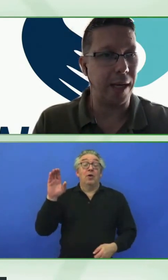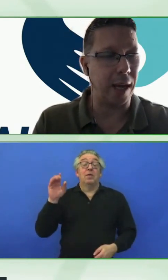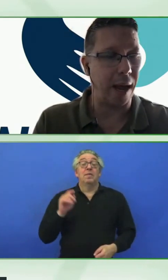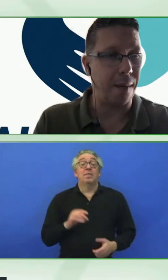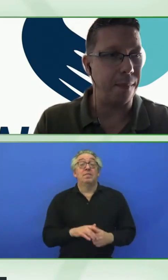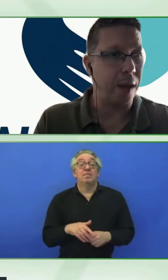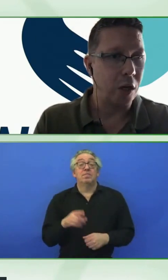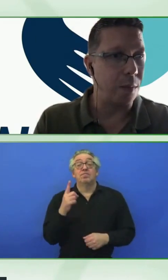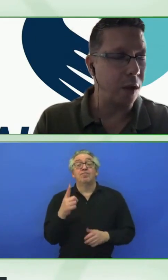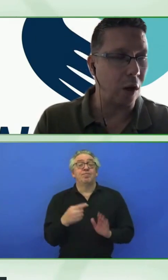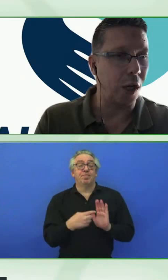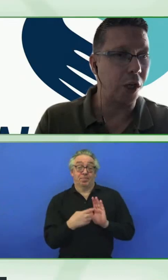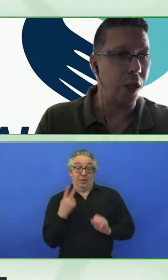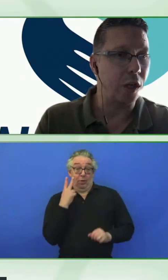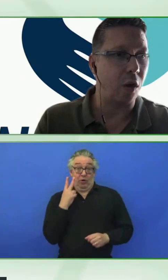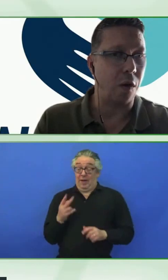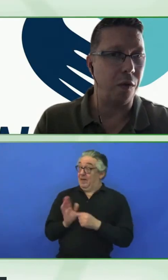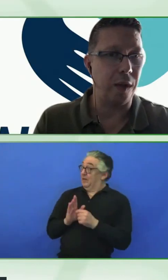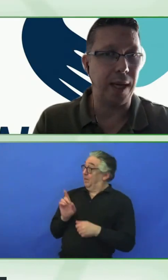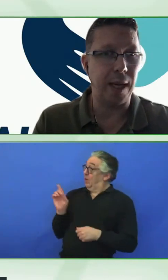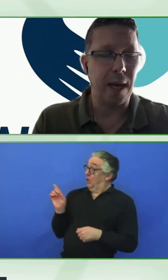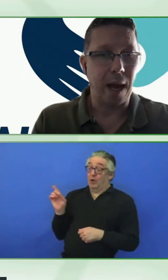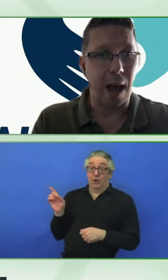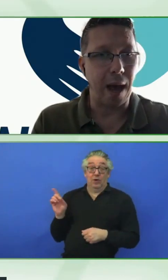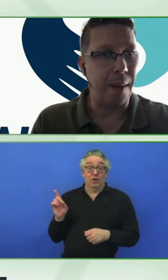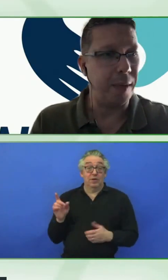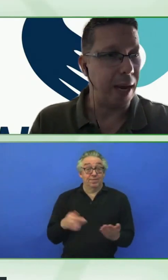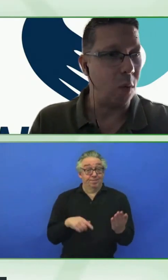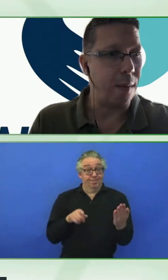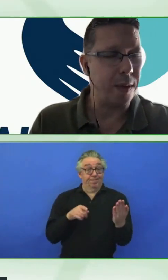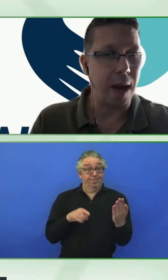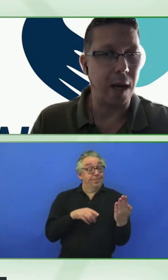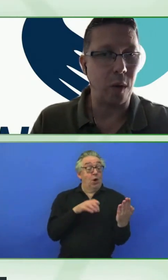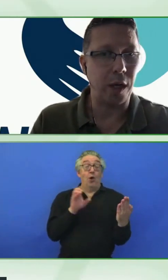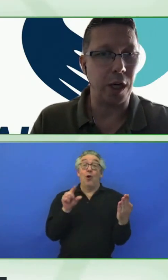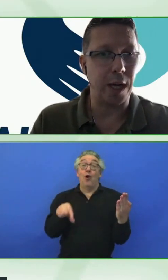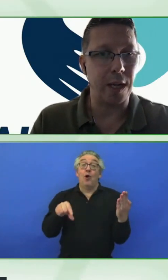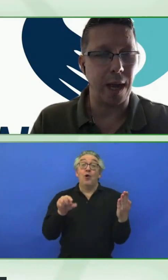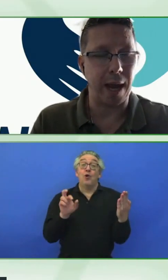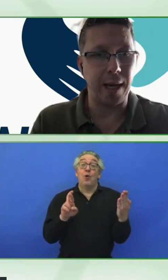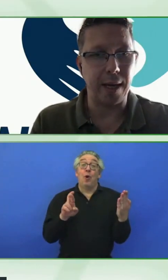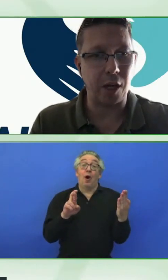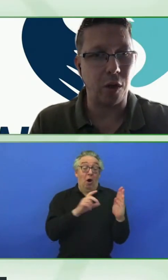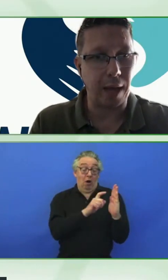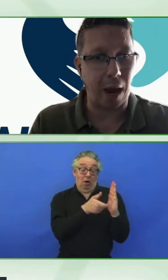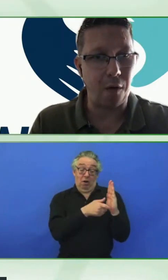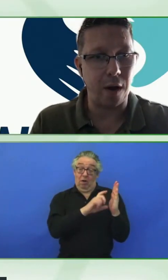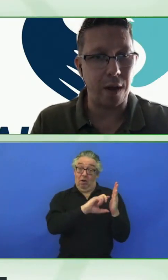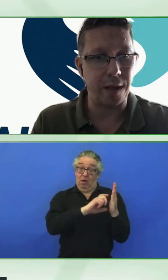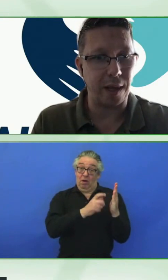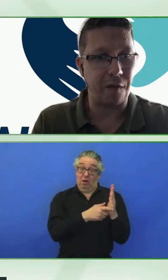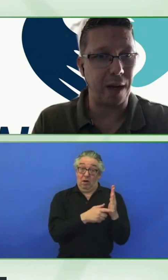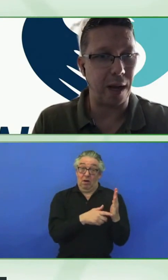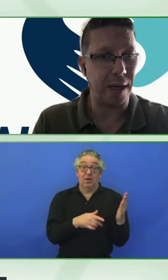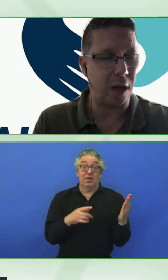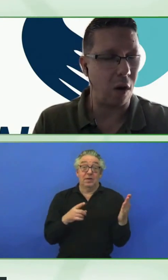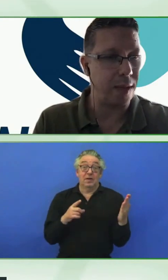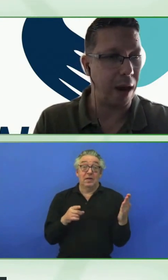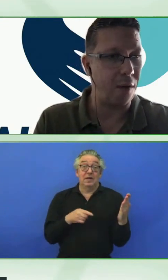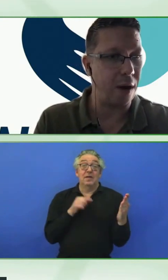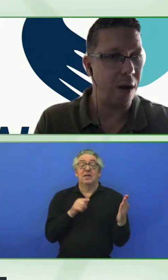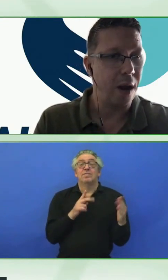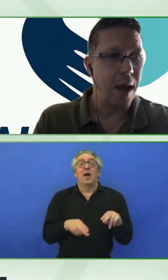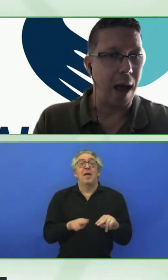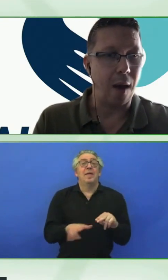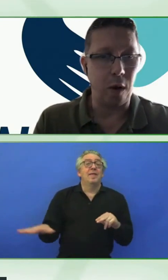is a terms and conditions on the MTN website, which is a national carrier in South Africa, a